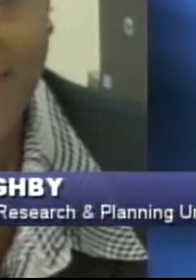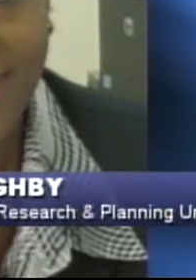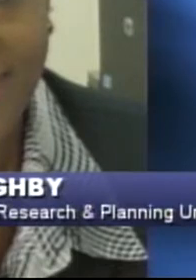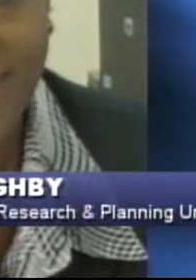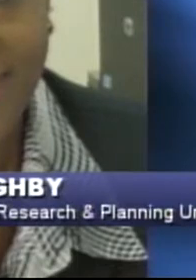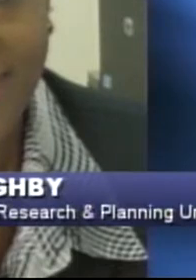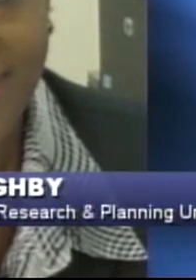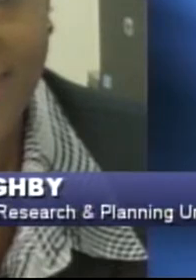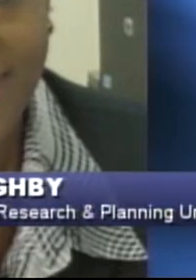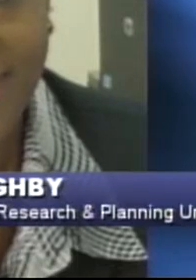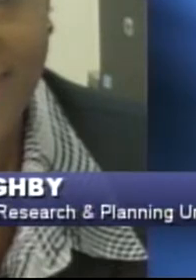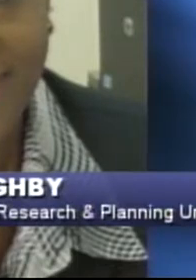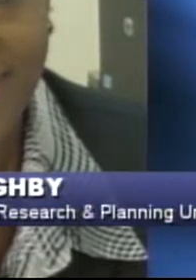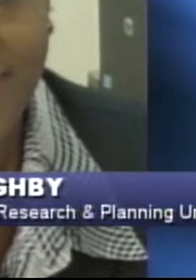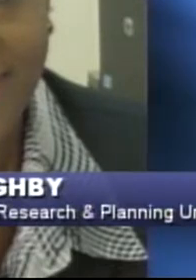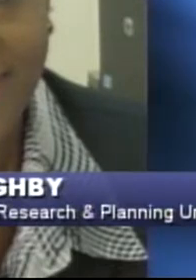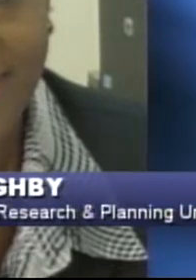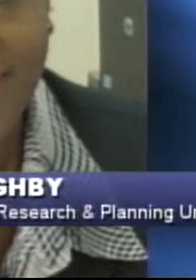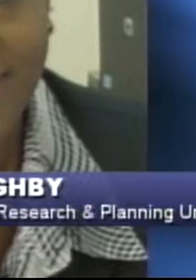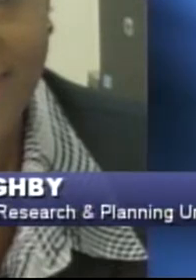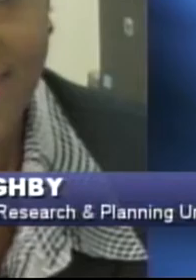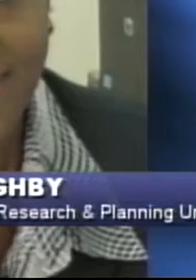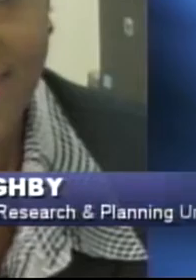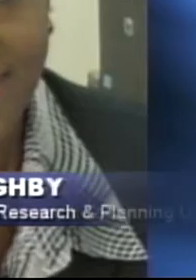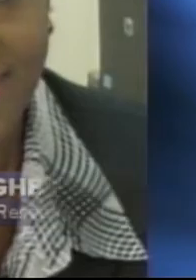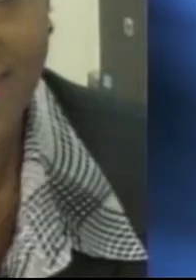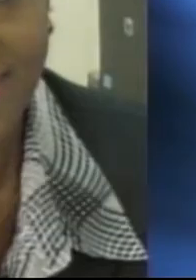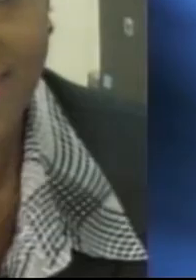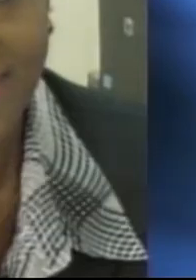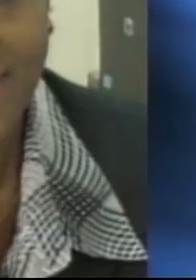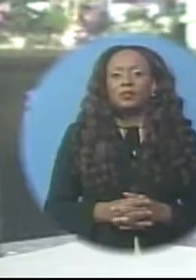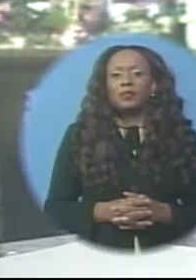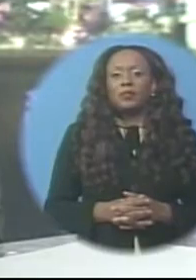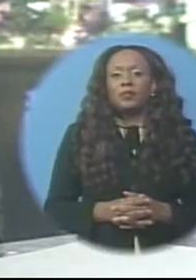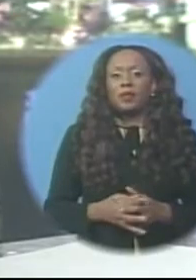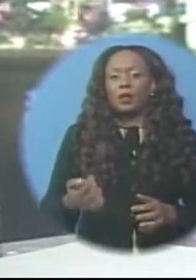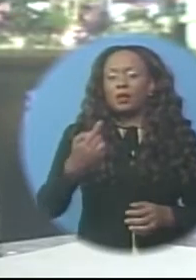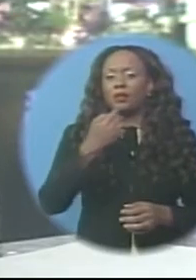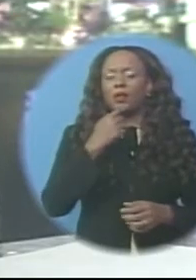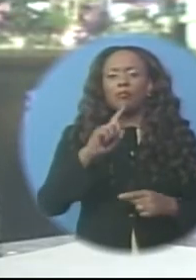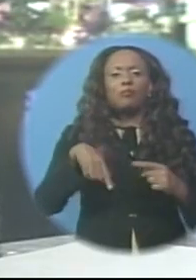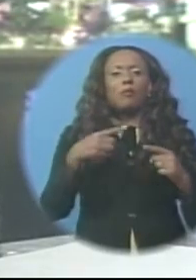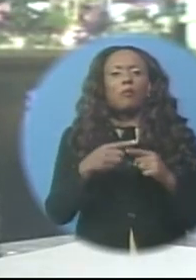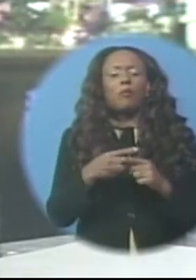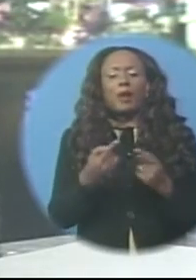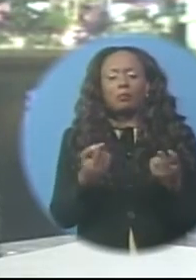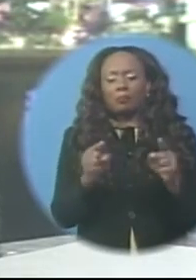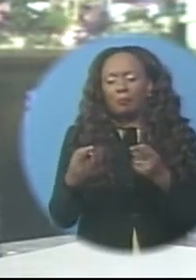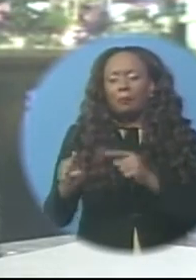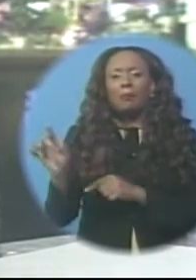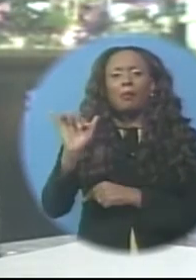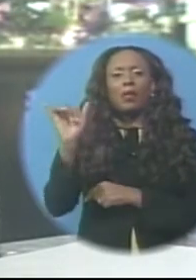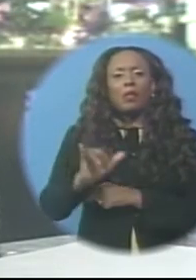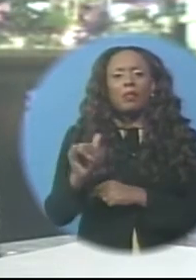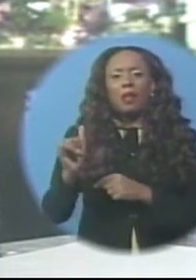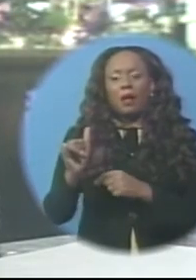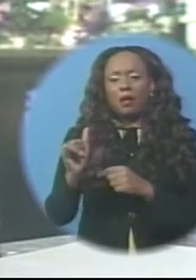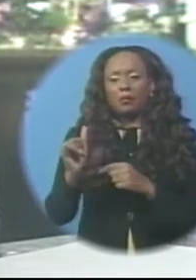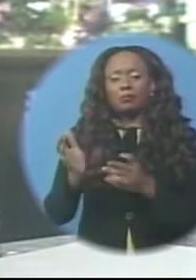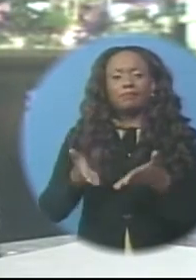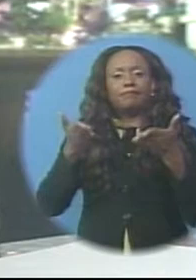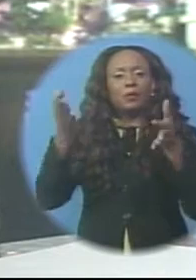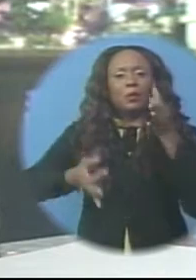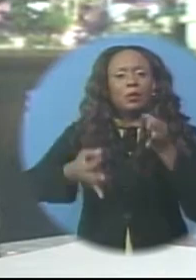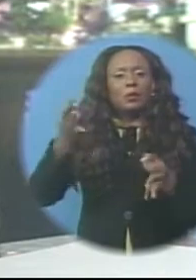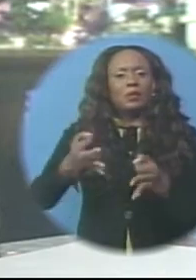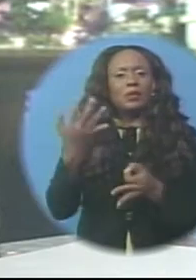have been sexually molested at some point in their lives. Ms. Willoughby says even when such cases reach the court,